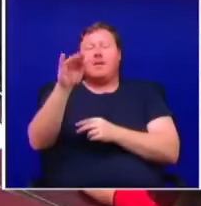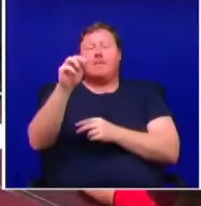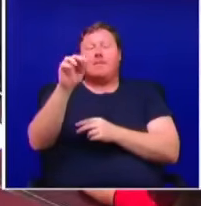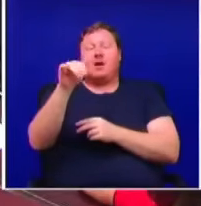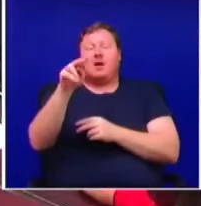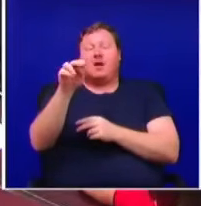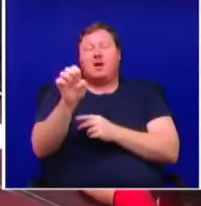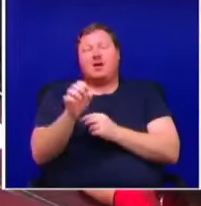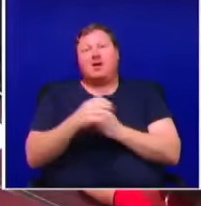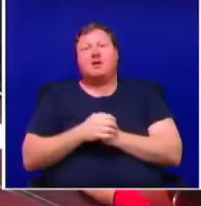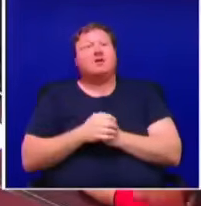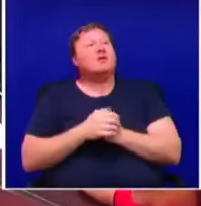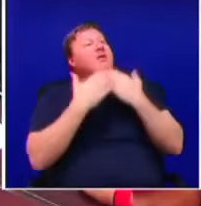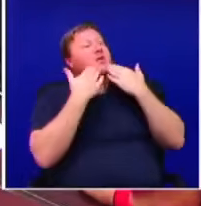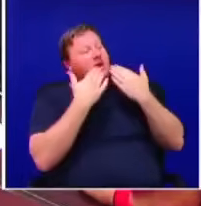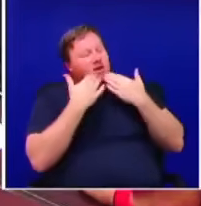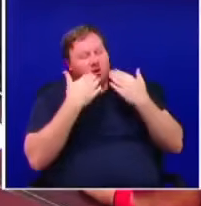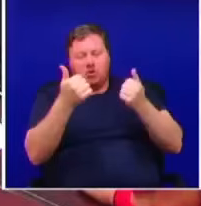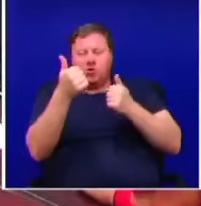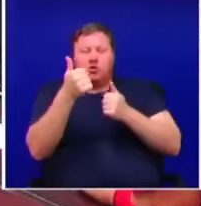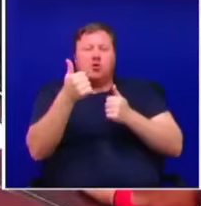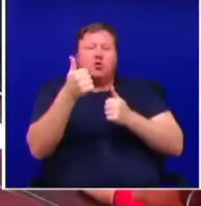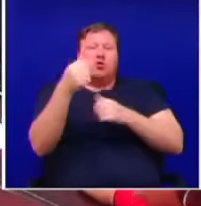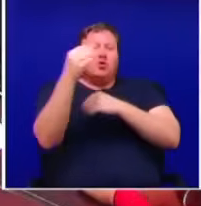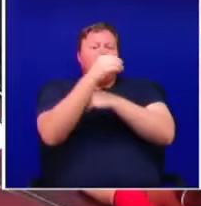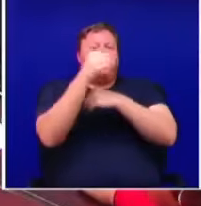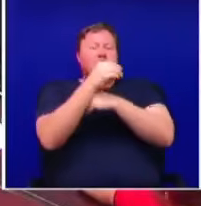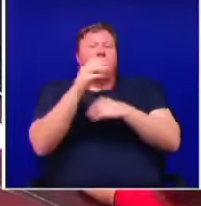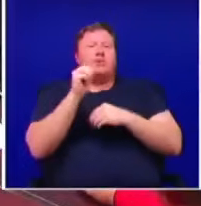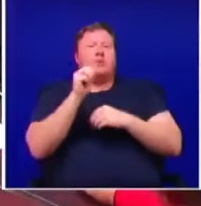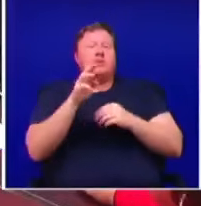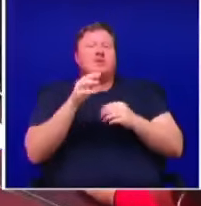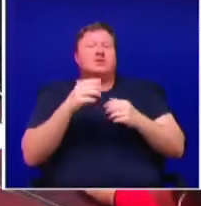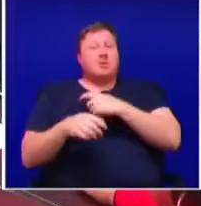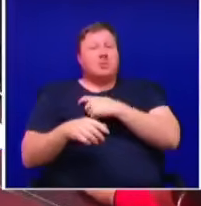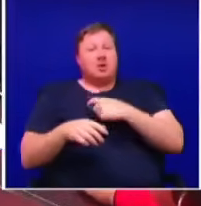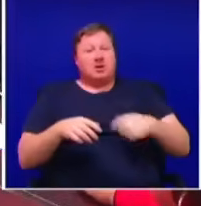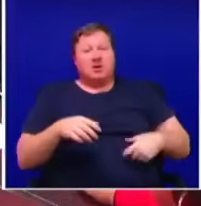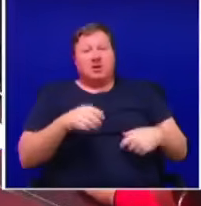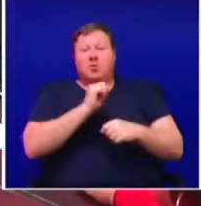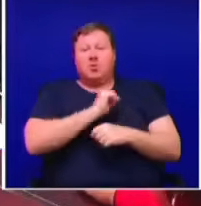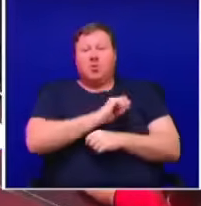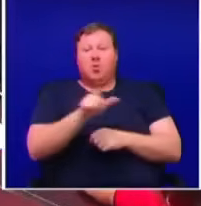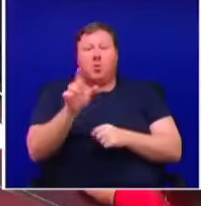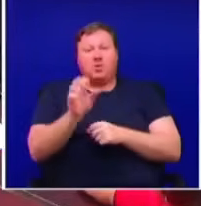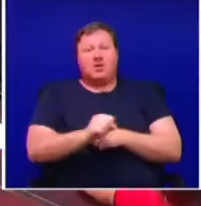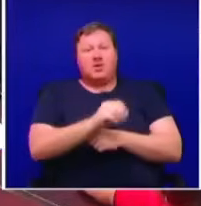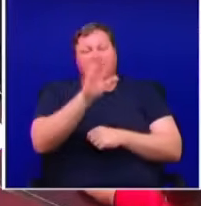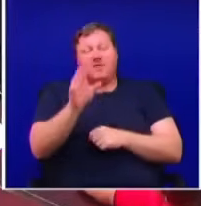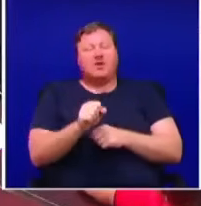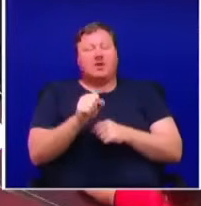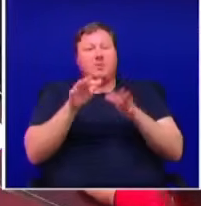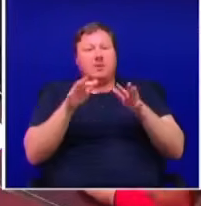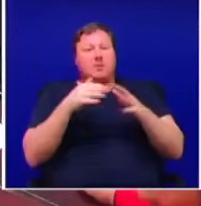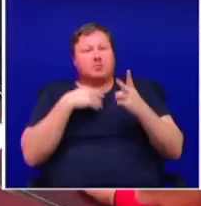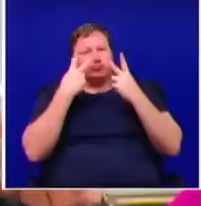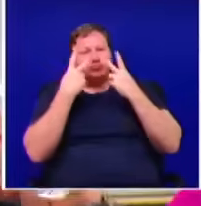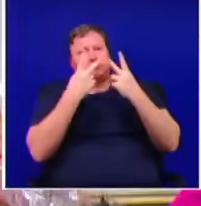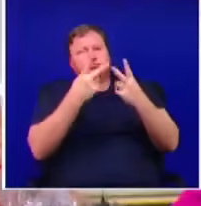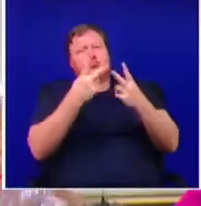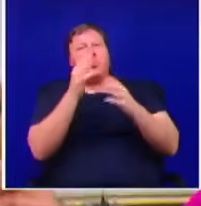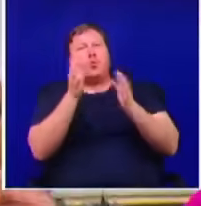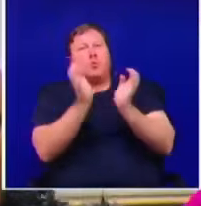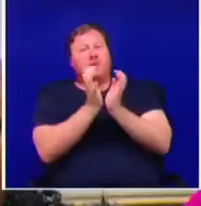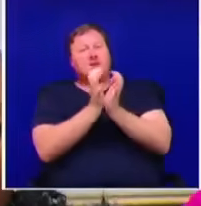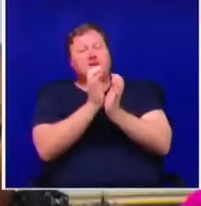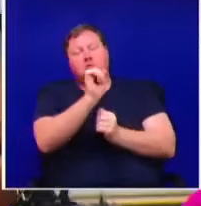Thank you and good afternoon, Mr. President. All of us as South Africans observed your meeting in Washington and can fully appreciate the fact